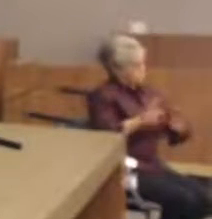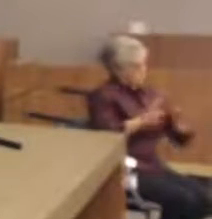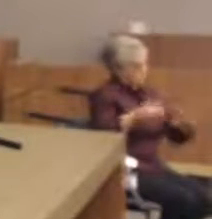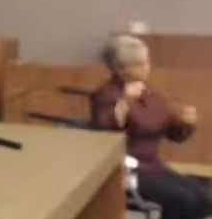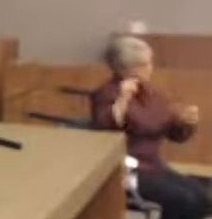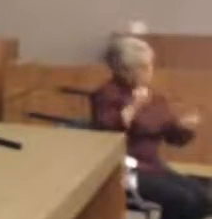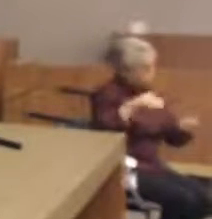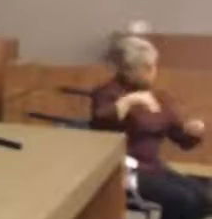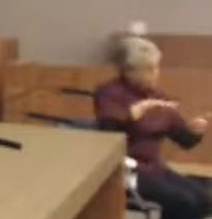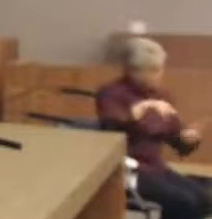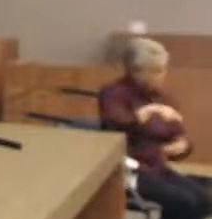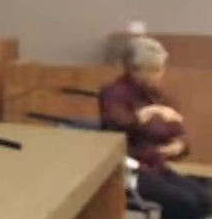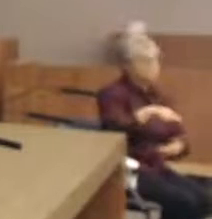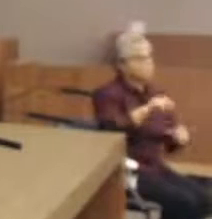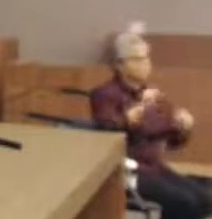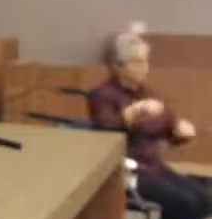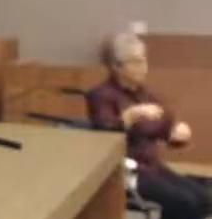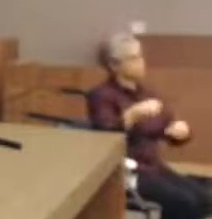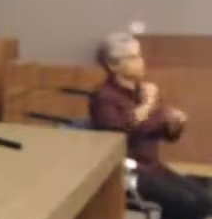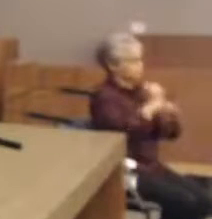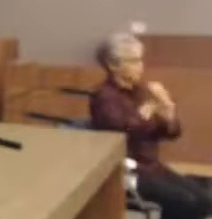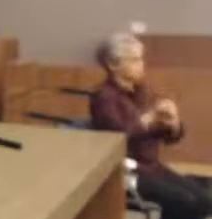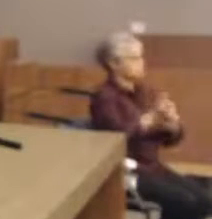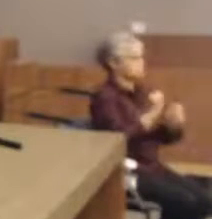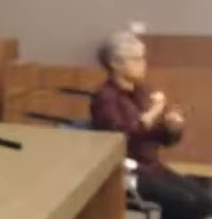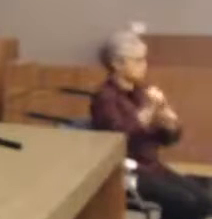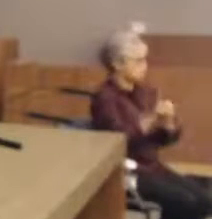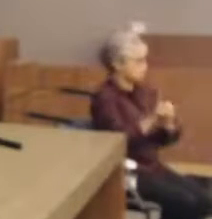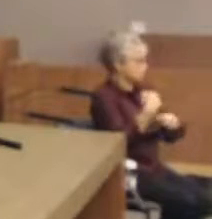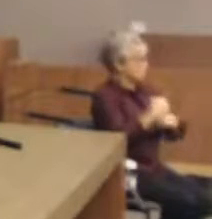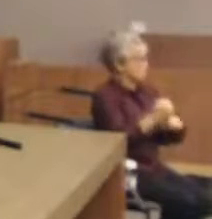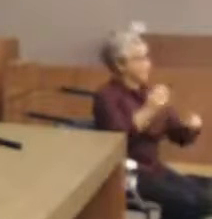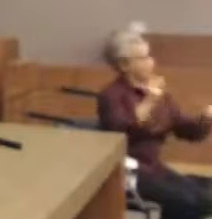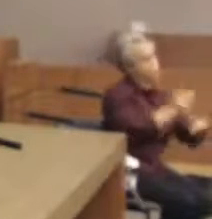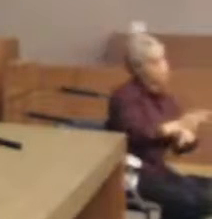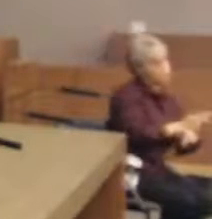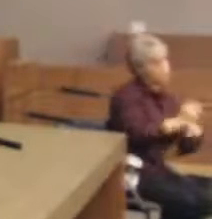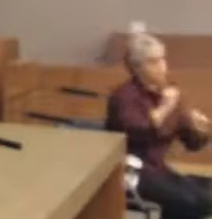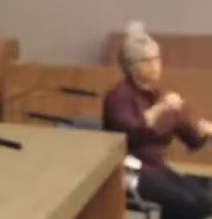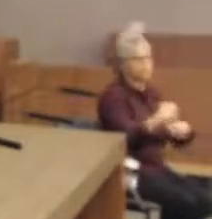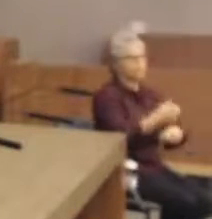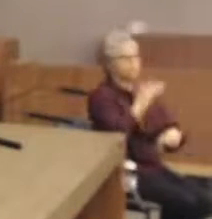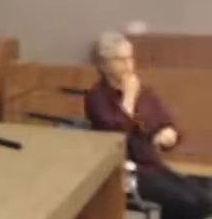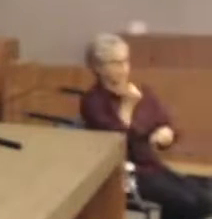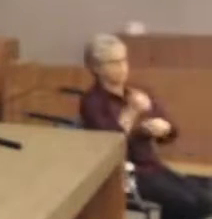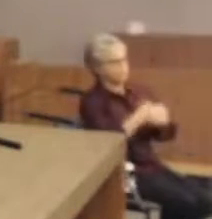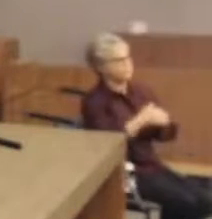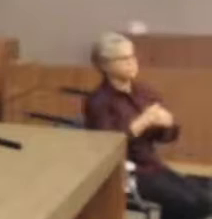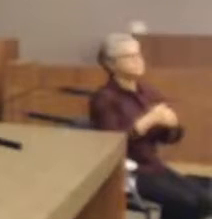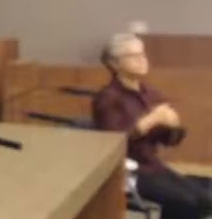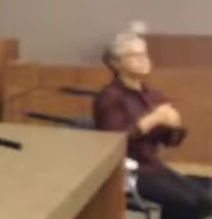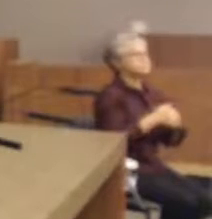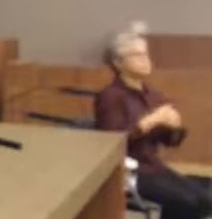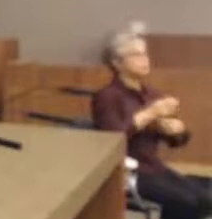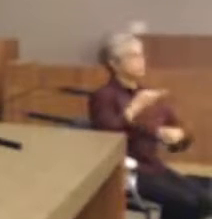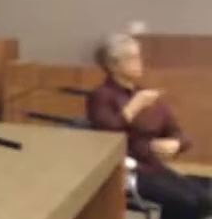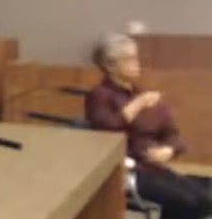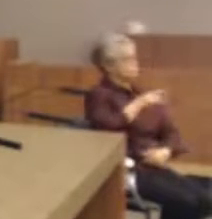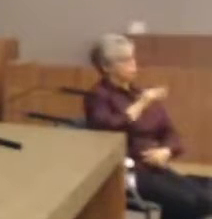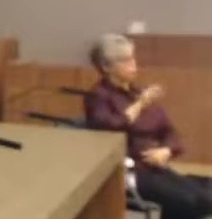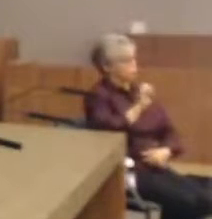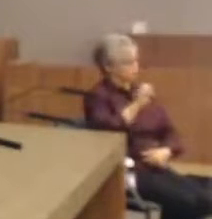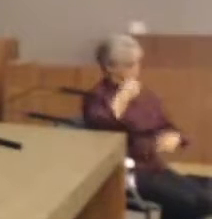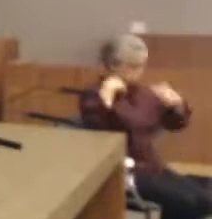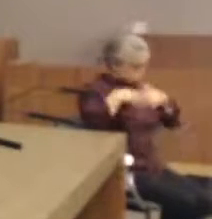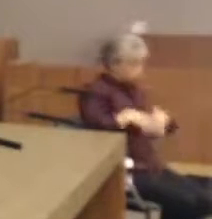There's the hormone surge. So we talked a lot about those chemicals and those hormones that are happening, and those flood your systems and they don't let the other parts of your brain